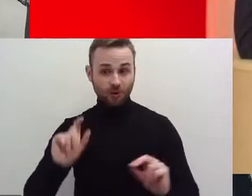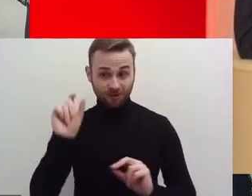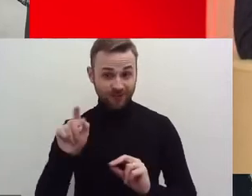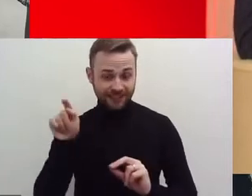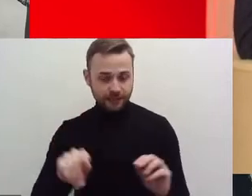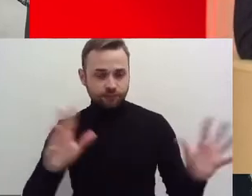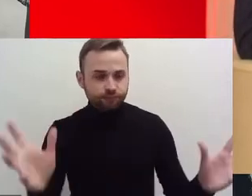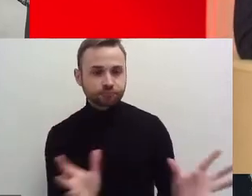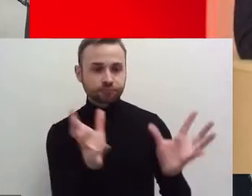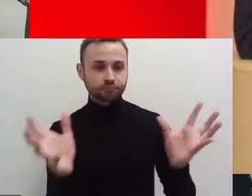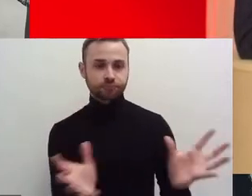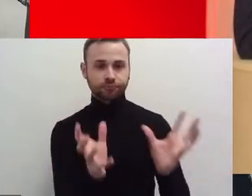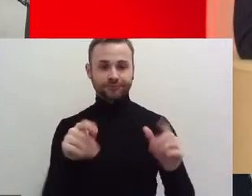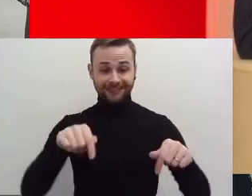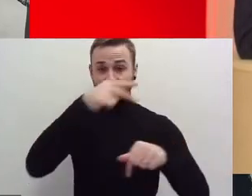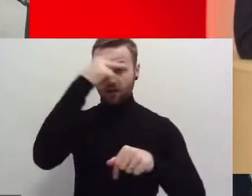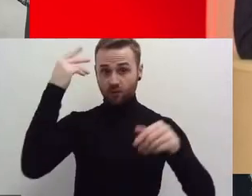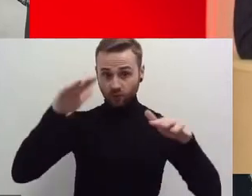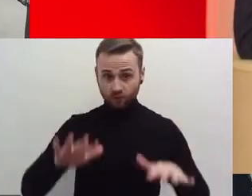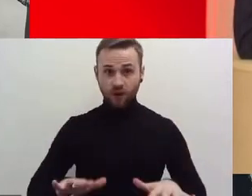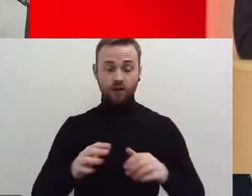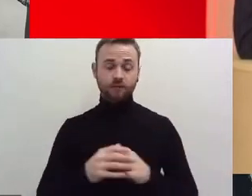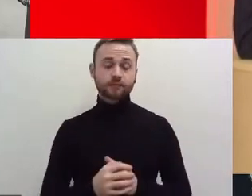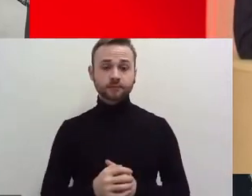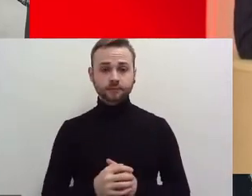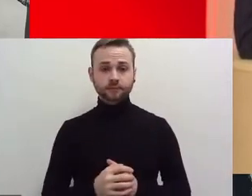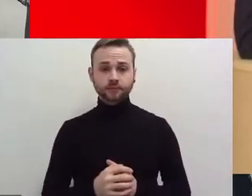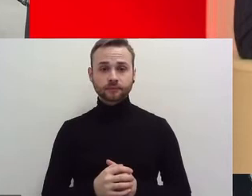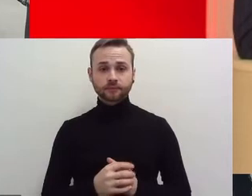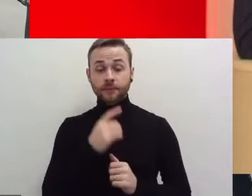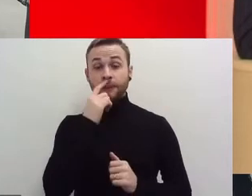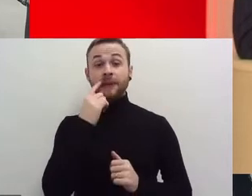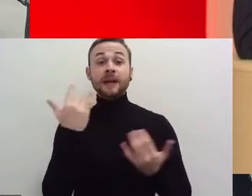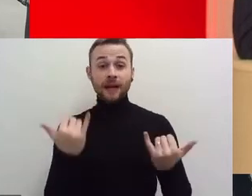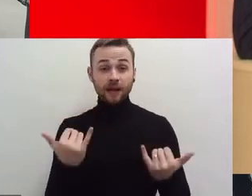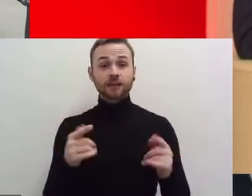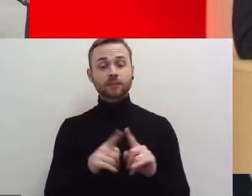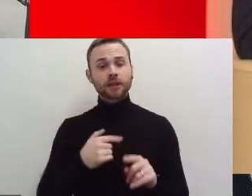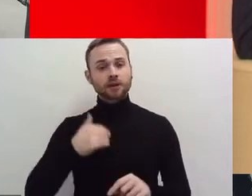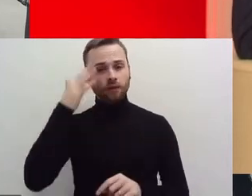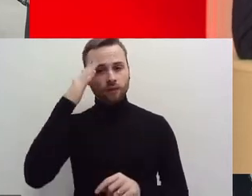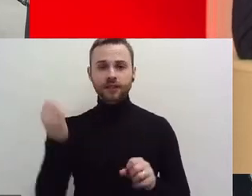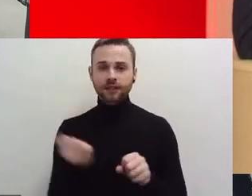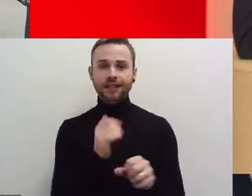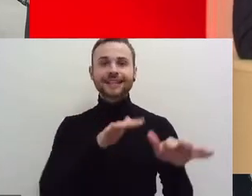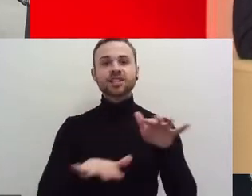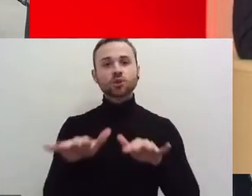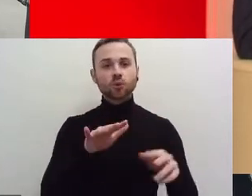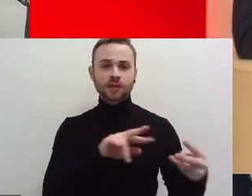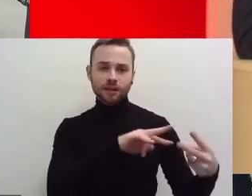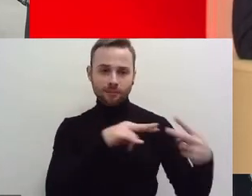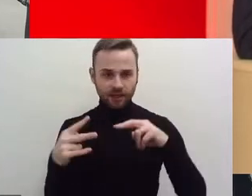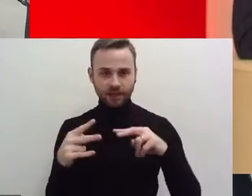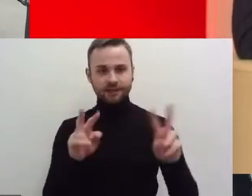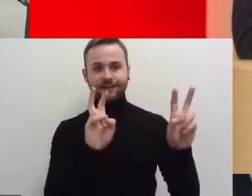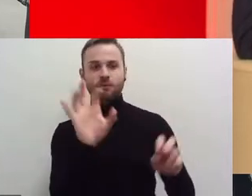study and try to memorize some things that you need in the exam. So, from my perspective and my experience, the